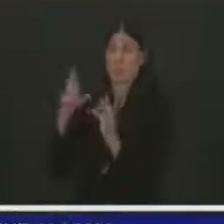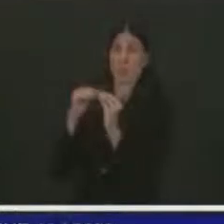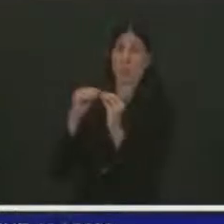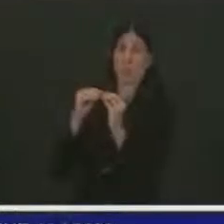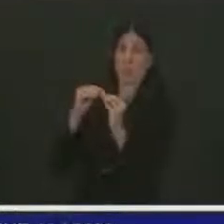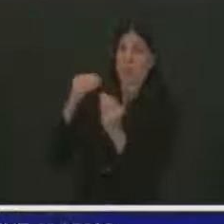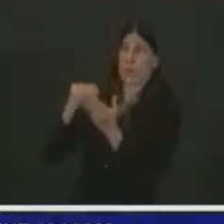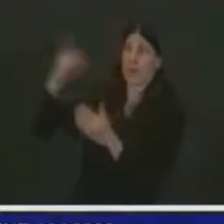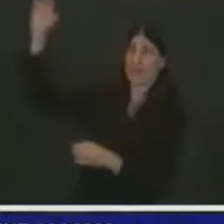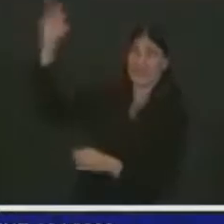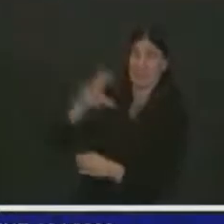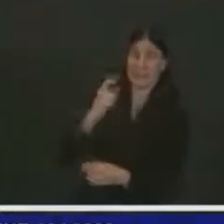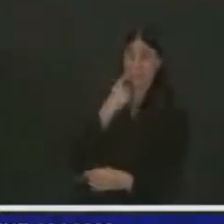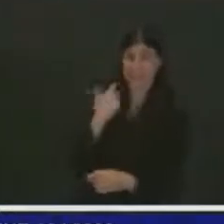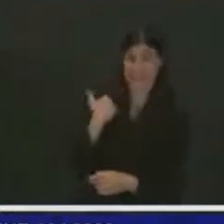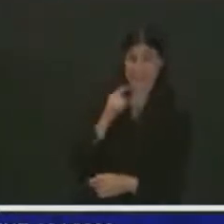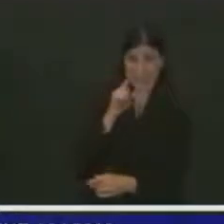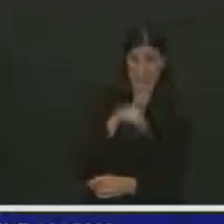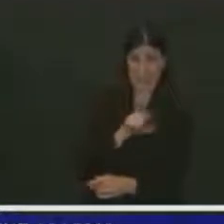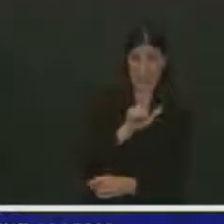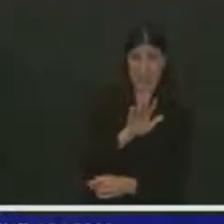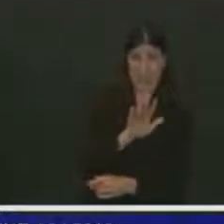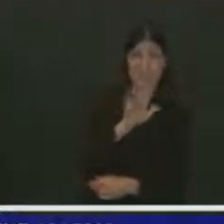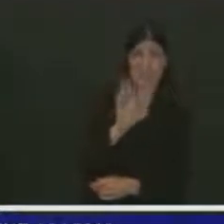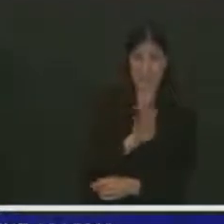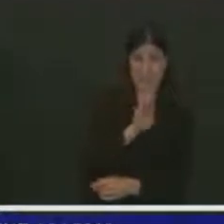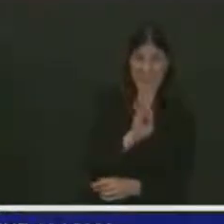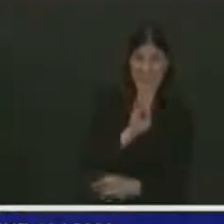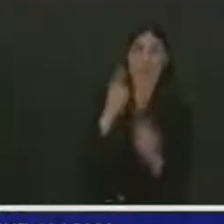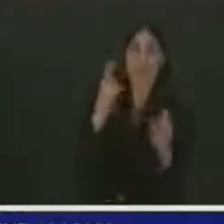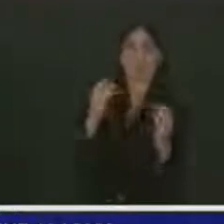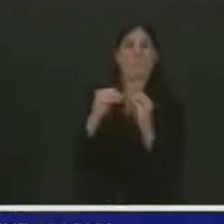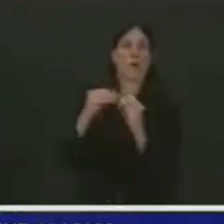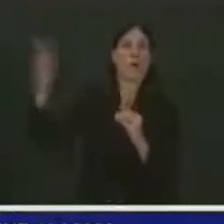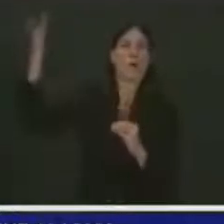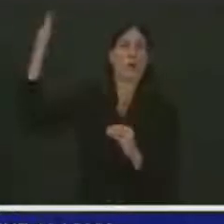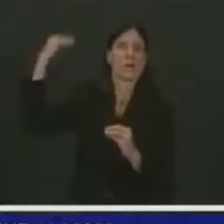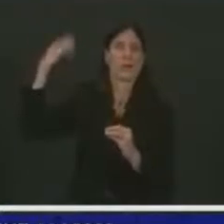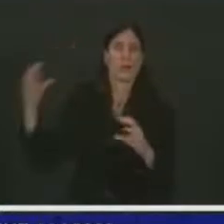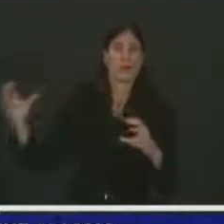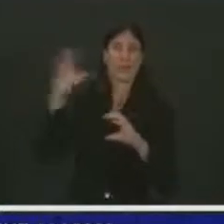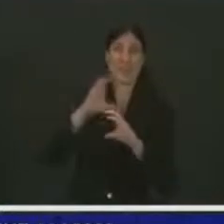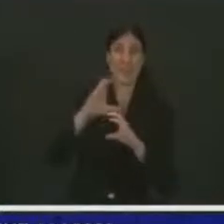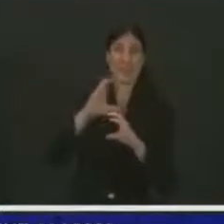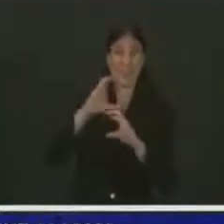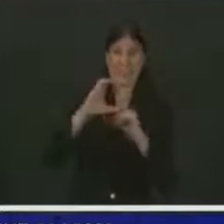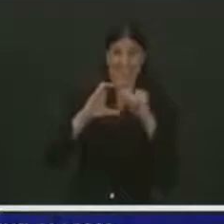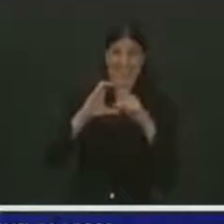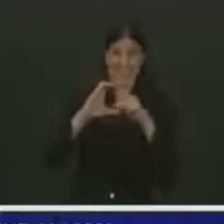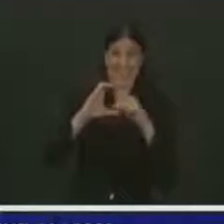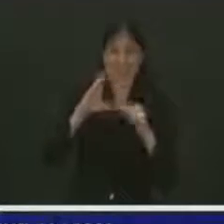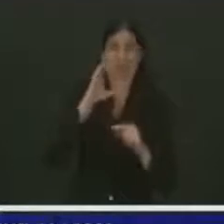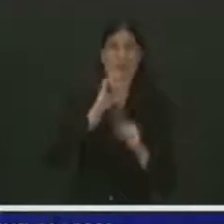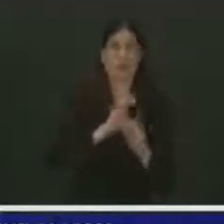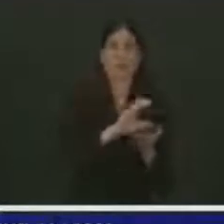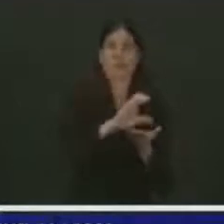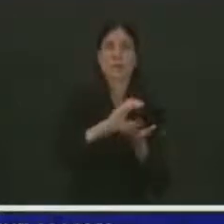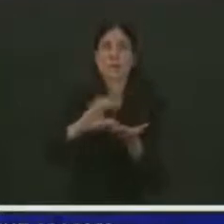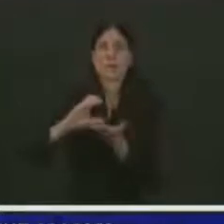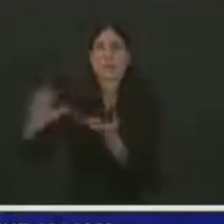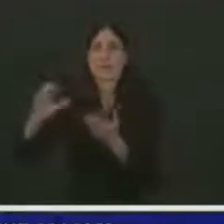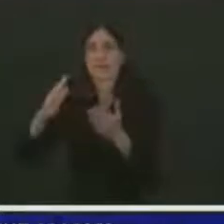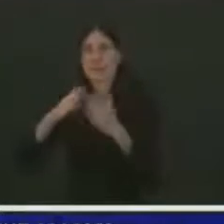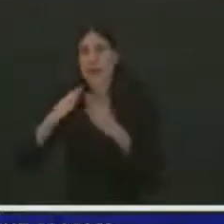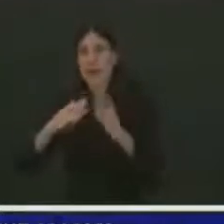And we will be able to allocate to cities and towns in next year's funding formula. And on top